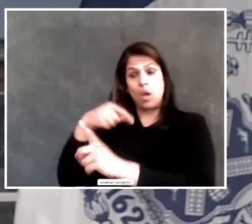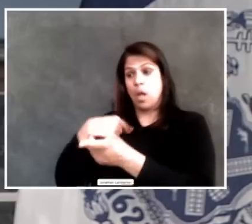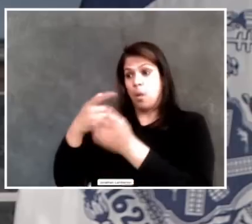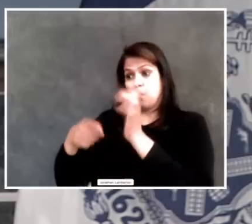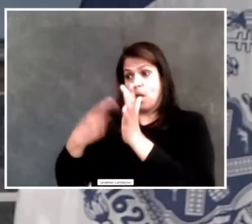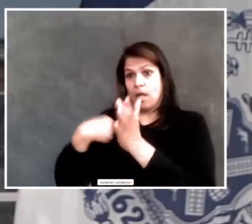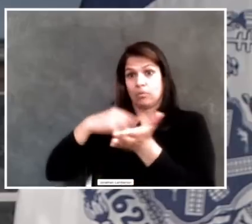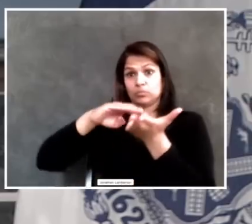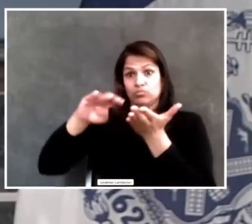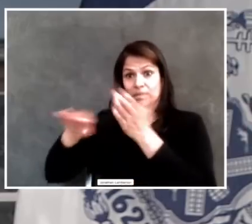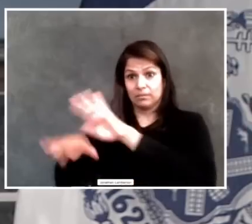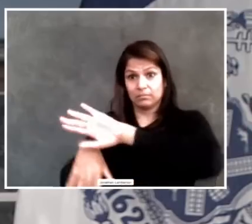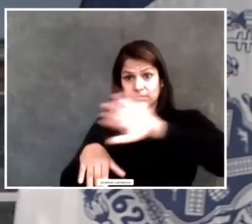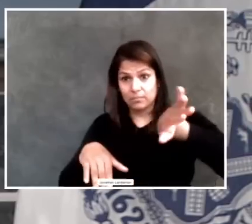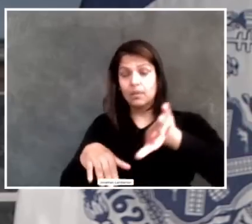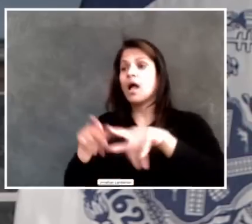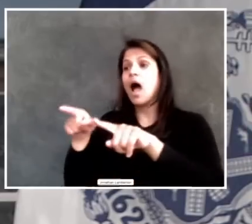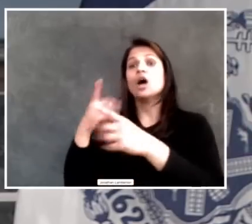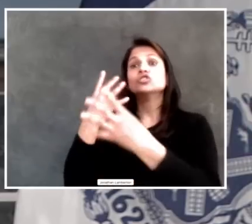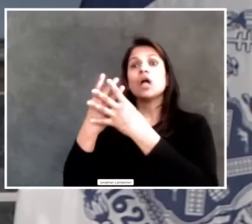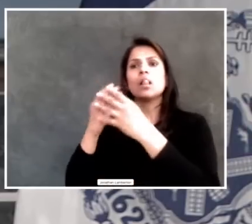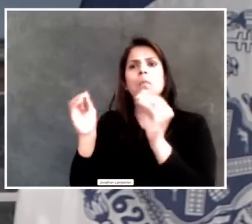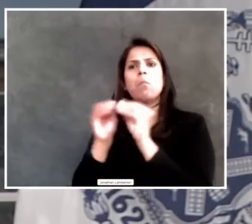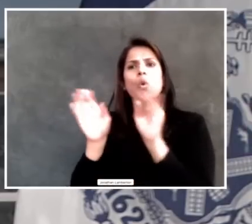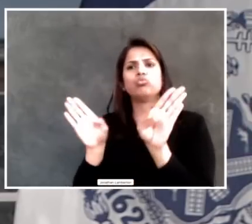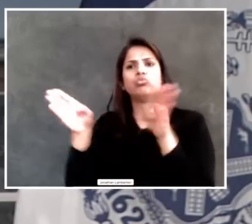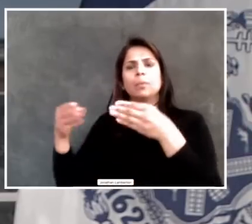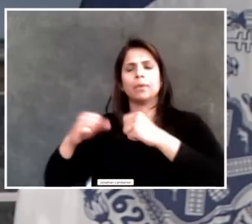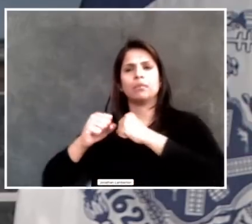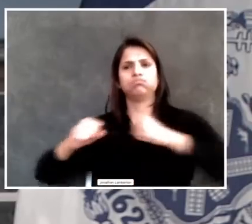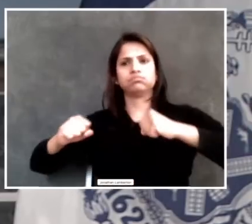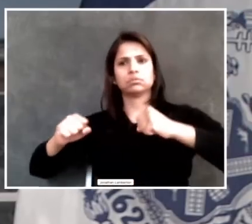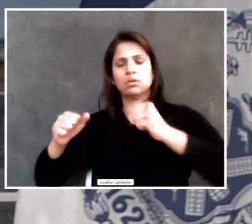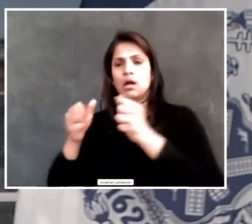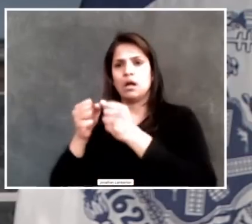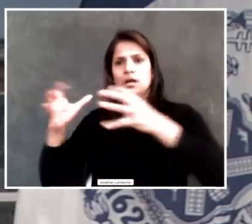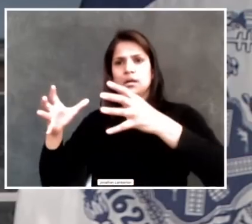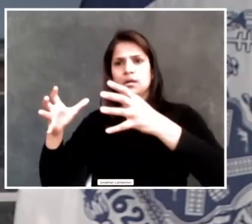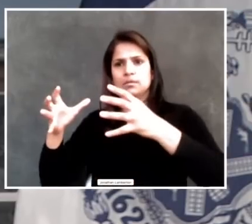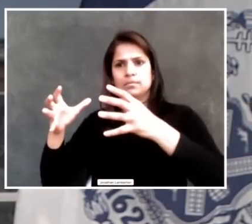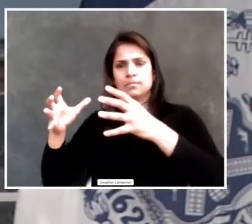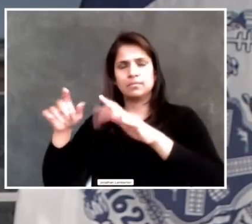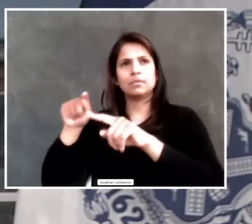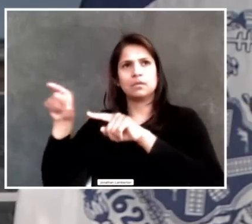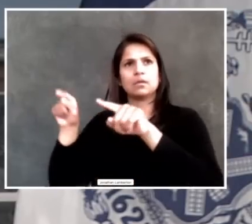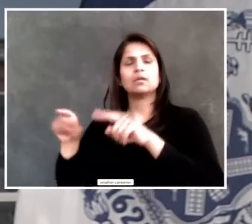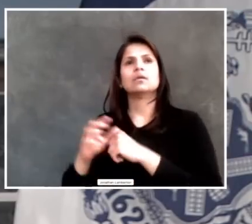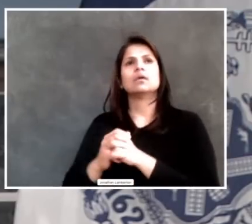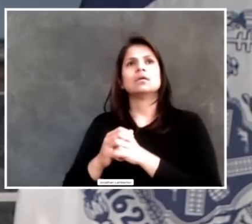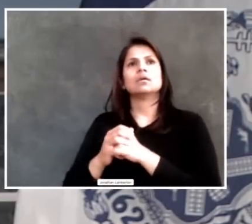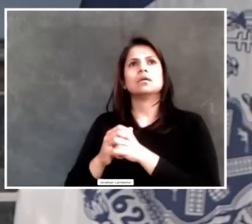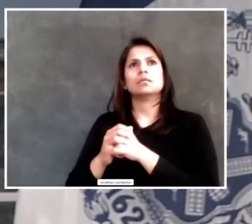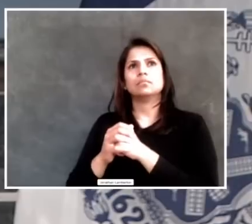been done. Focused on those who could be released because of lower offenses or those who had